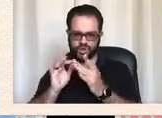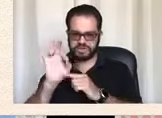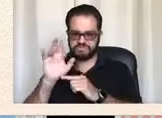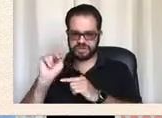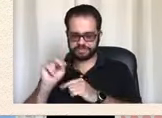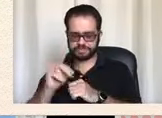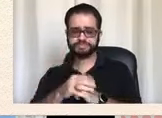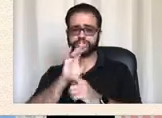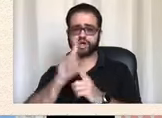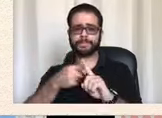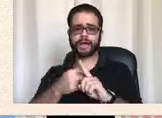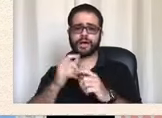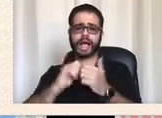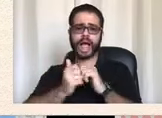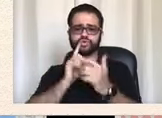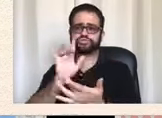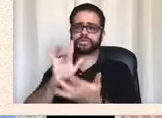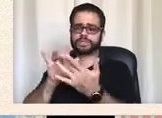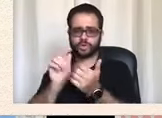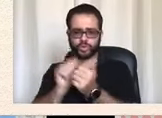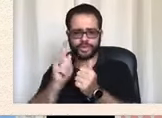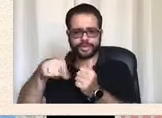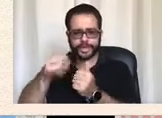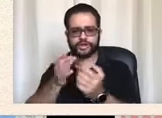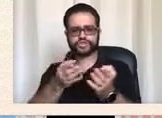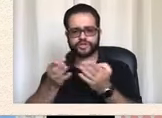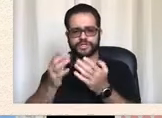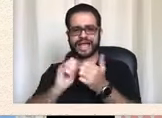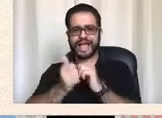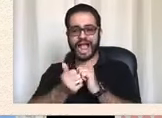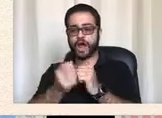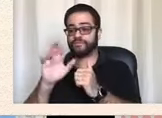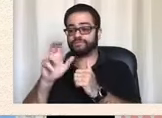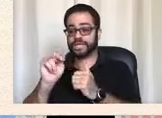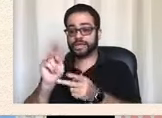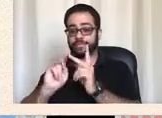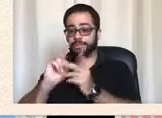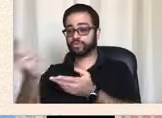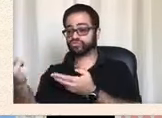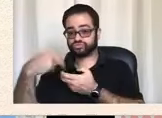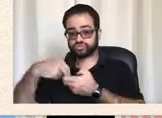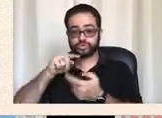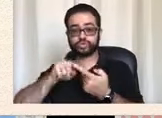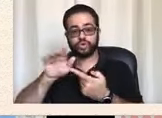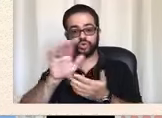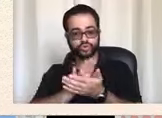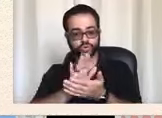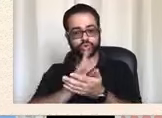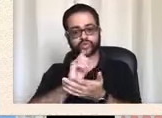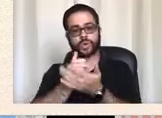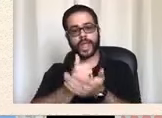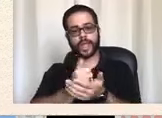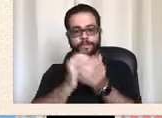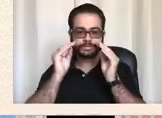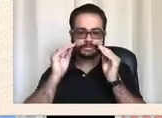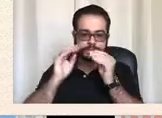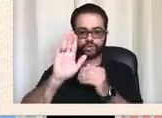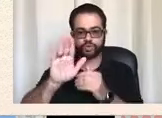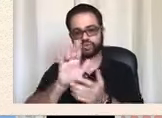into their services, how to bring FIN people into your school to help educate your school on inclusionary